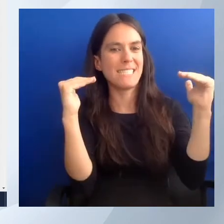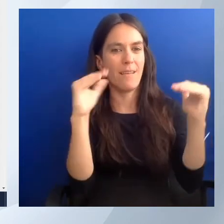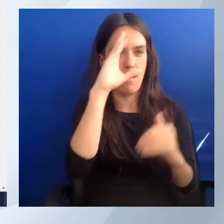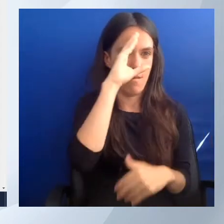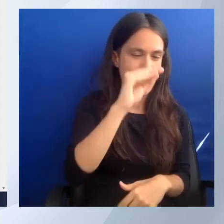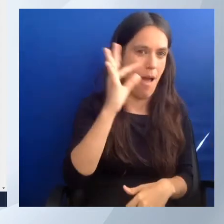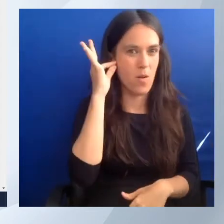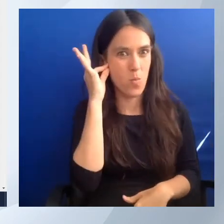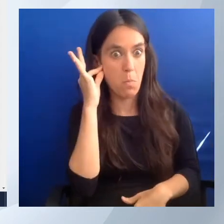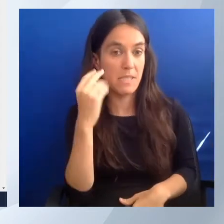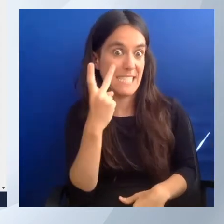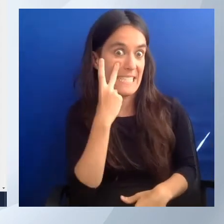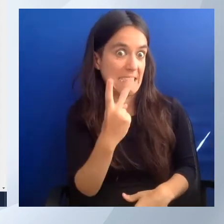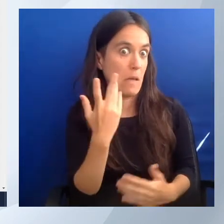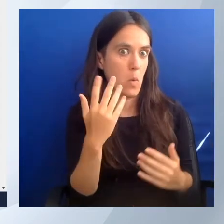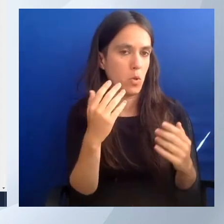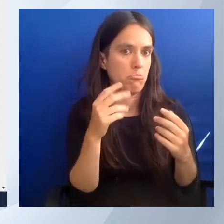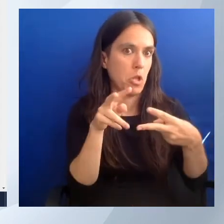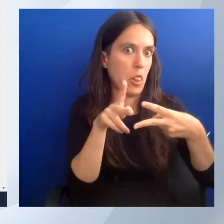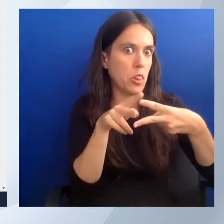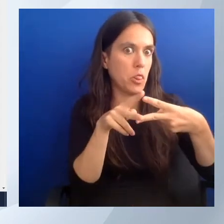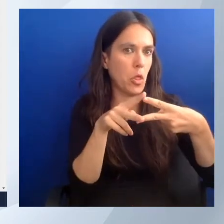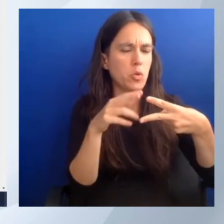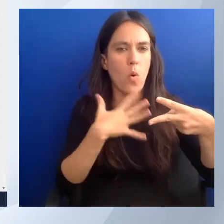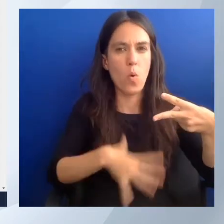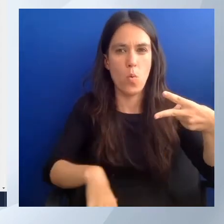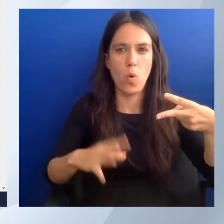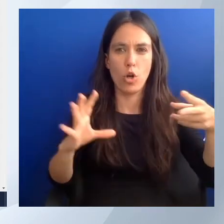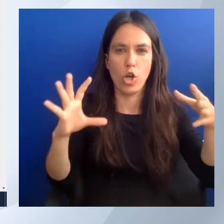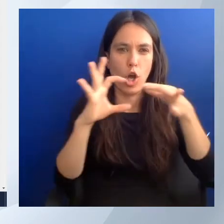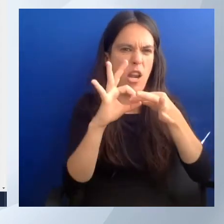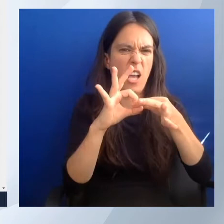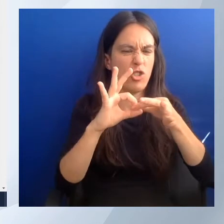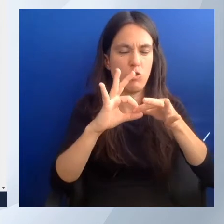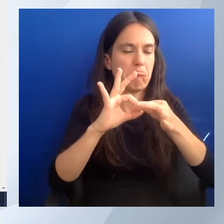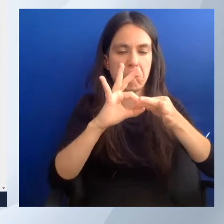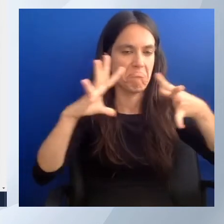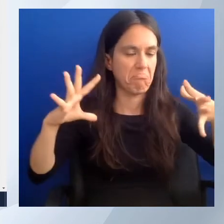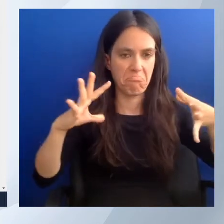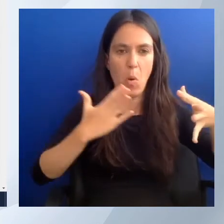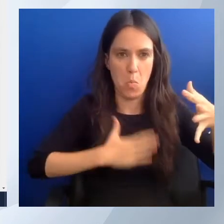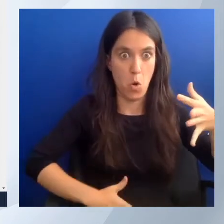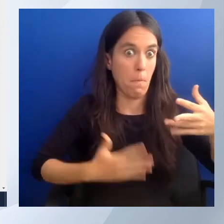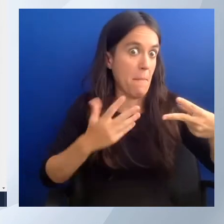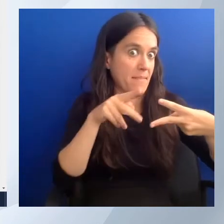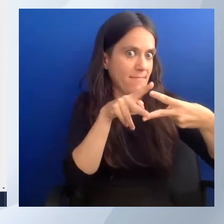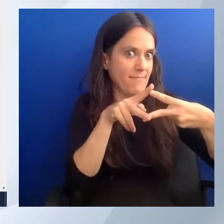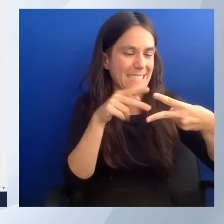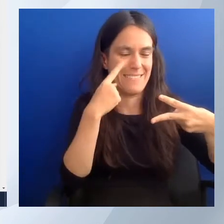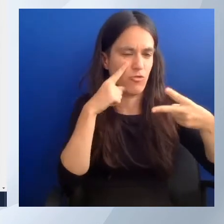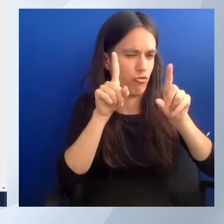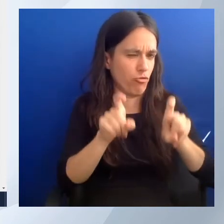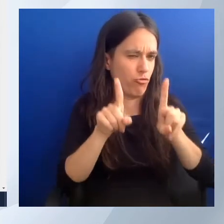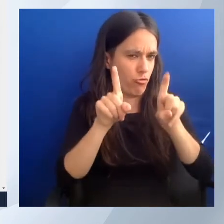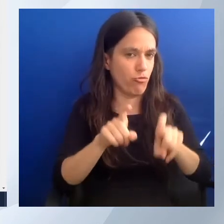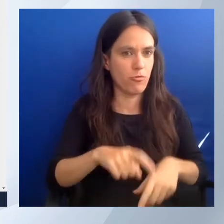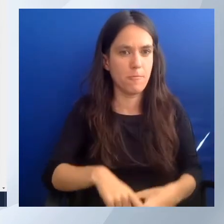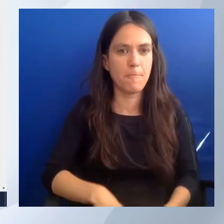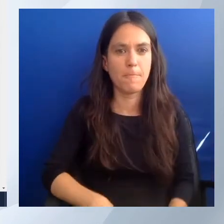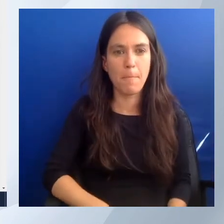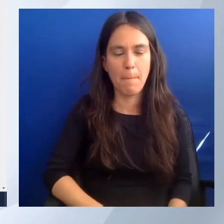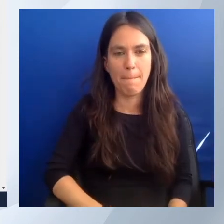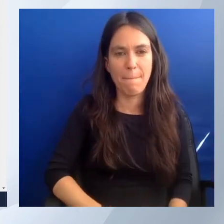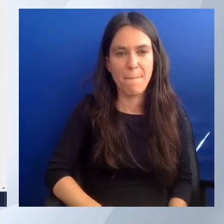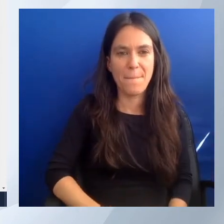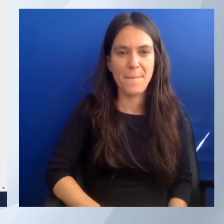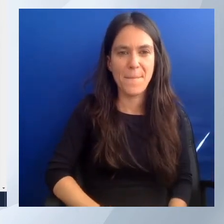gender. Please remove this connection. Make sure that the pattern doesn't match that. Once I've done that, I can